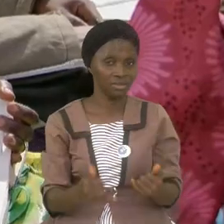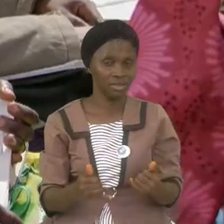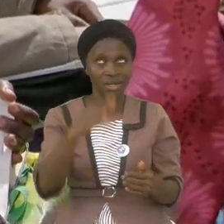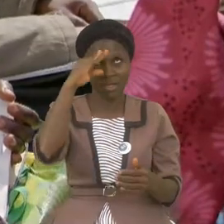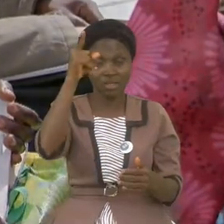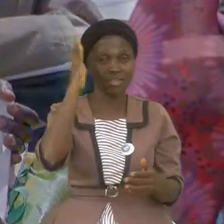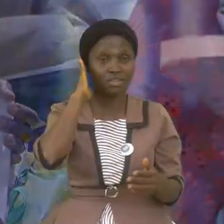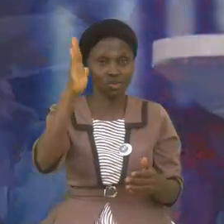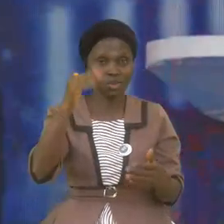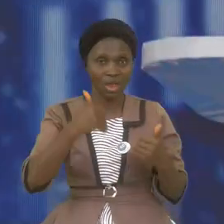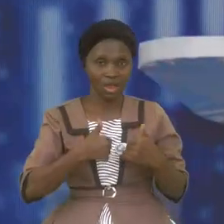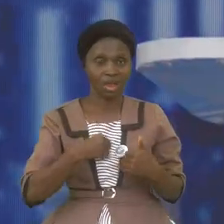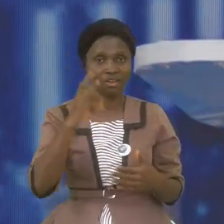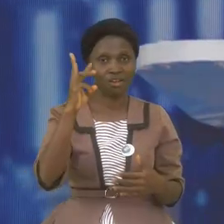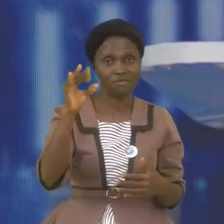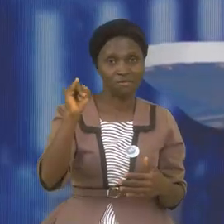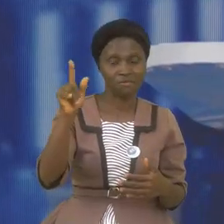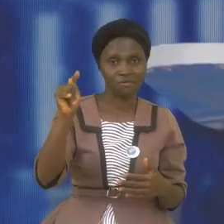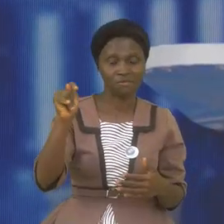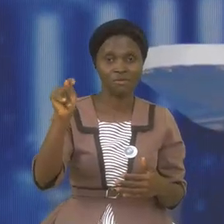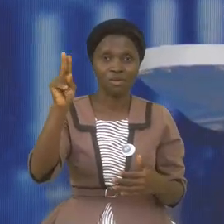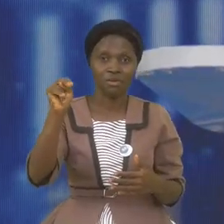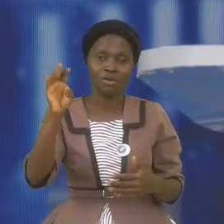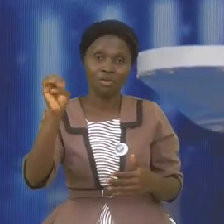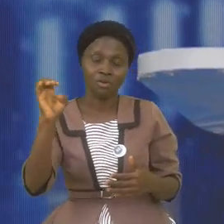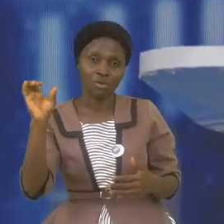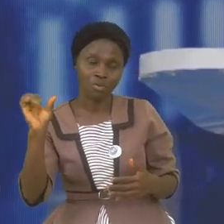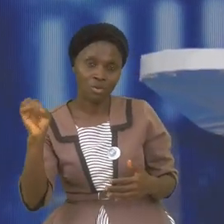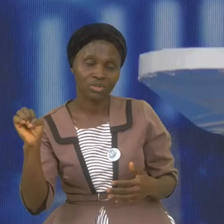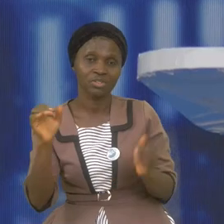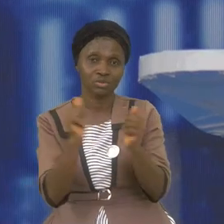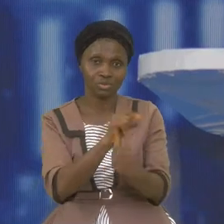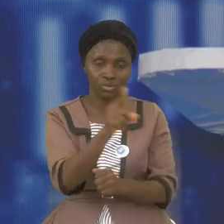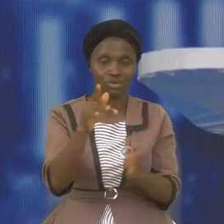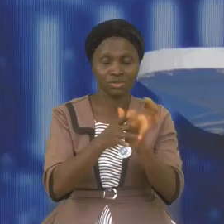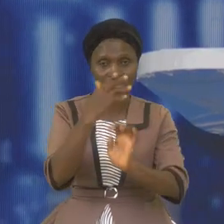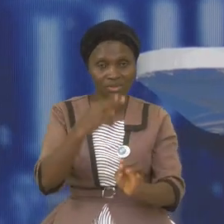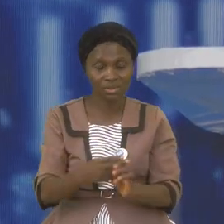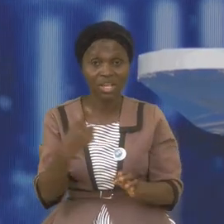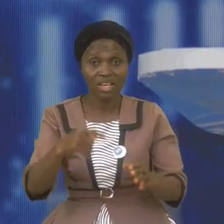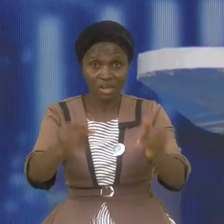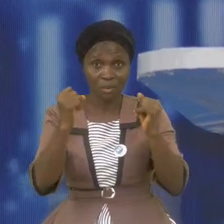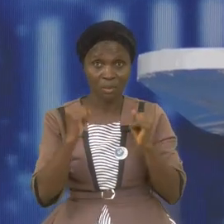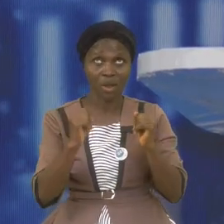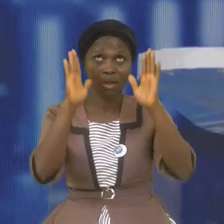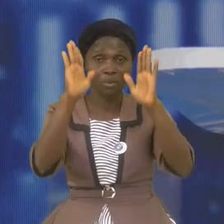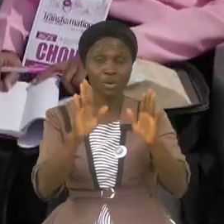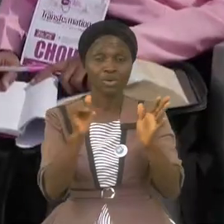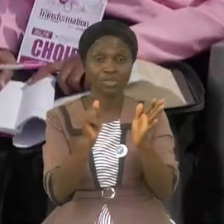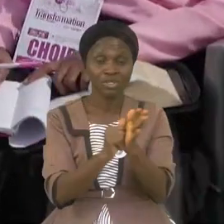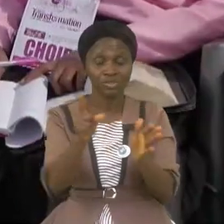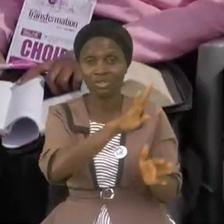wonders, with power, with miracle, with manifestation you never saw in your life, in